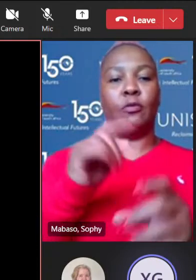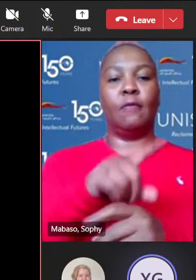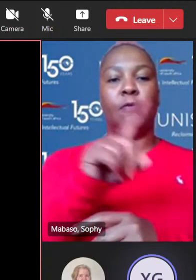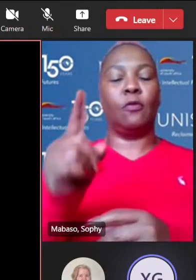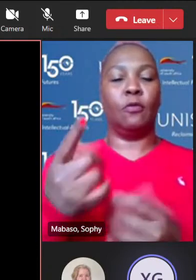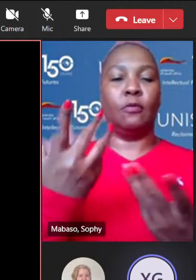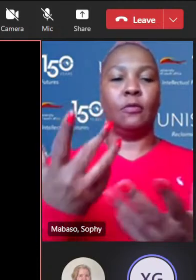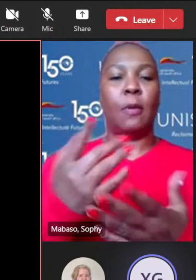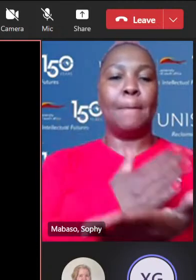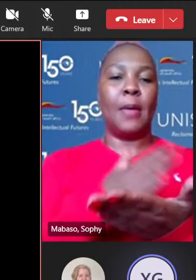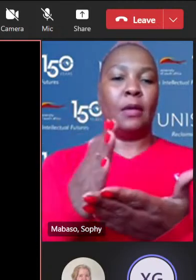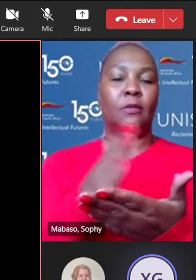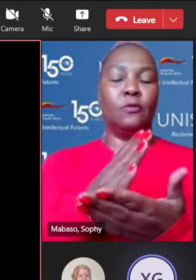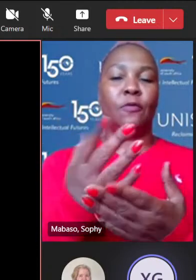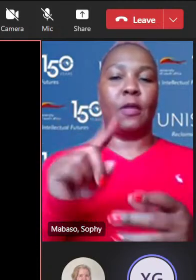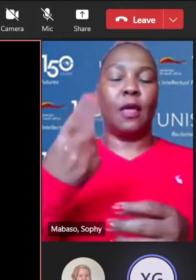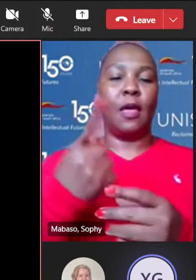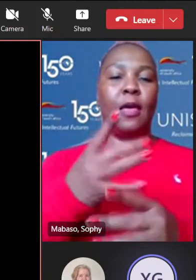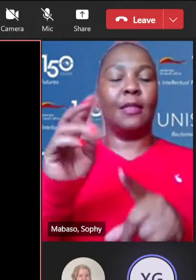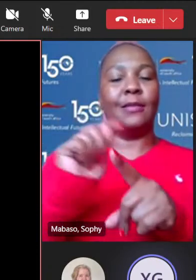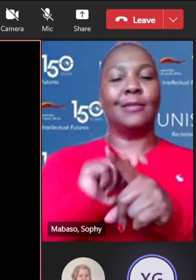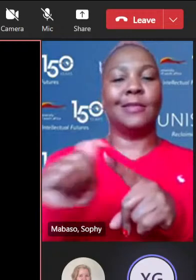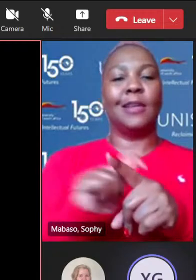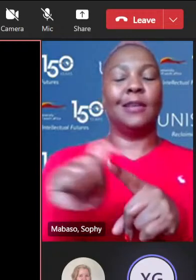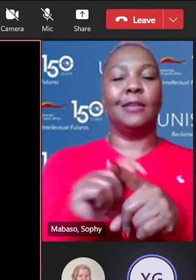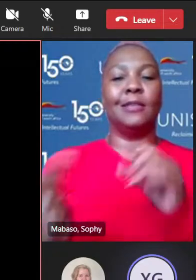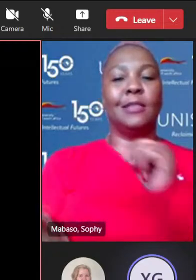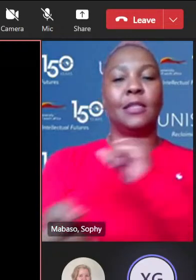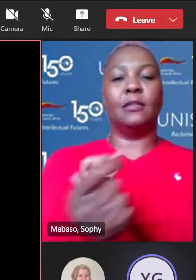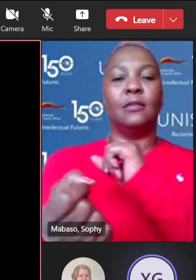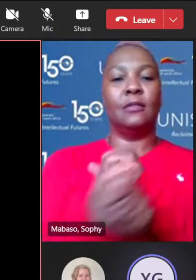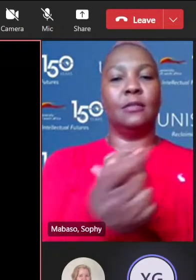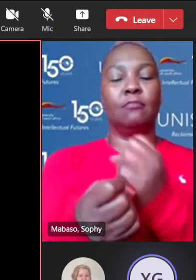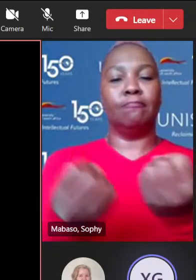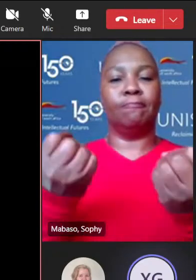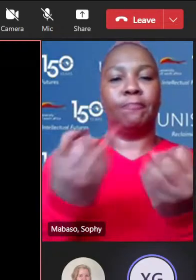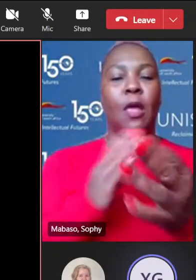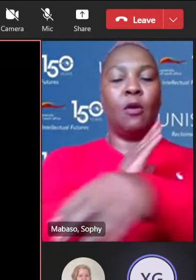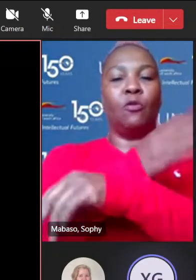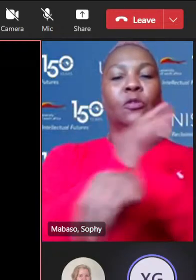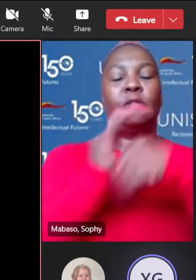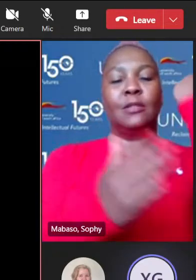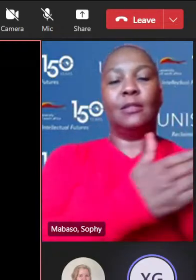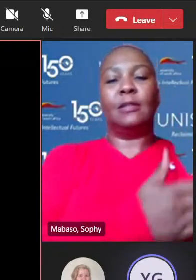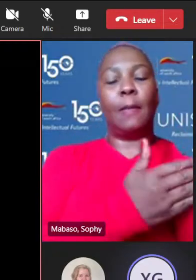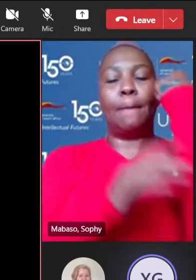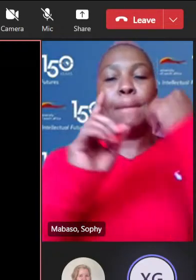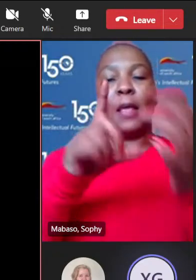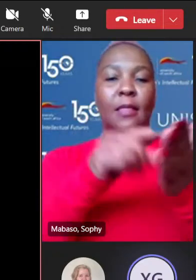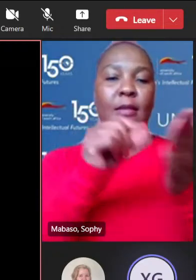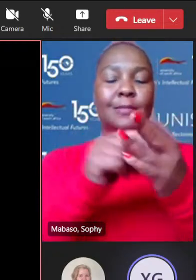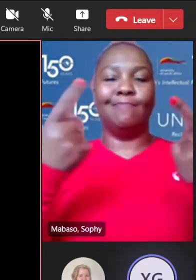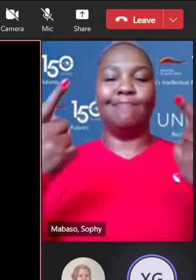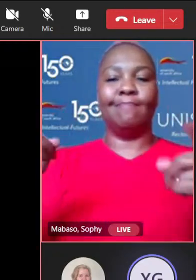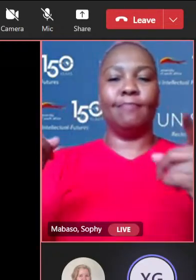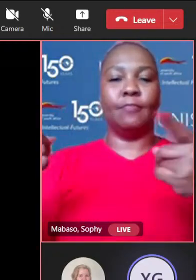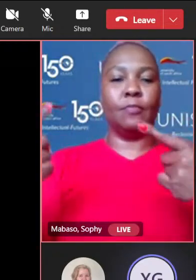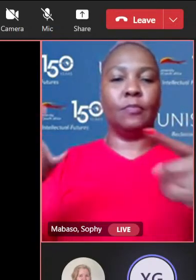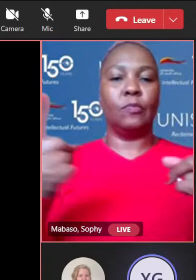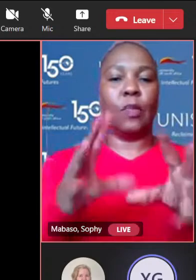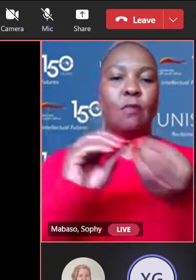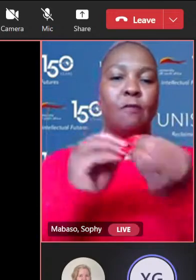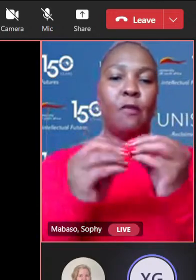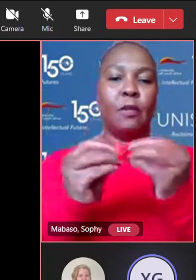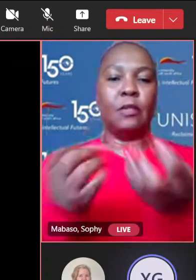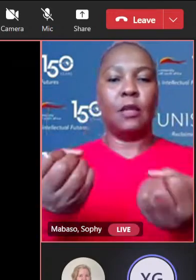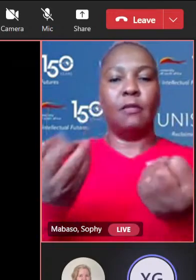Part of the other training sessions that is offered across the country, though the dates may differ, and the format in how it is given